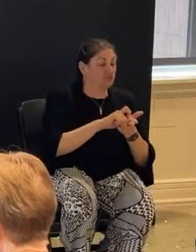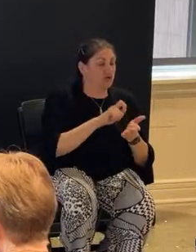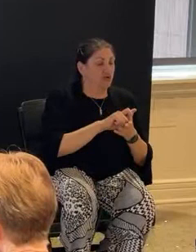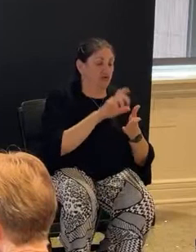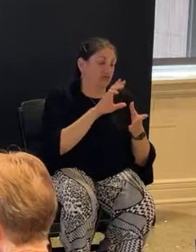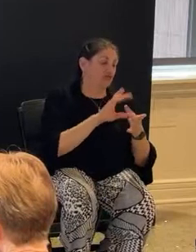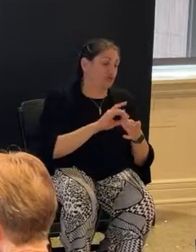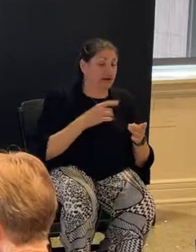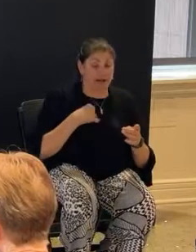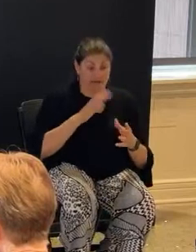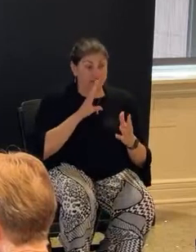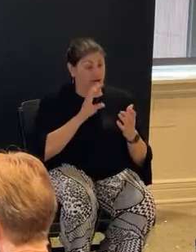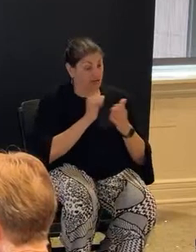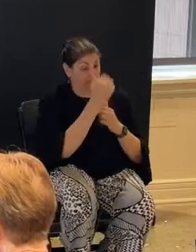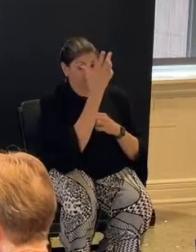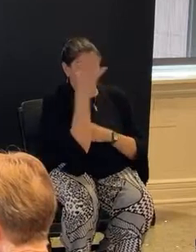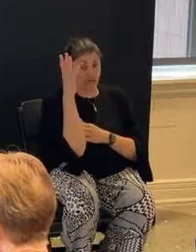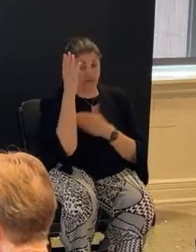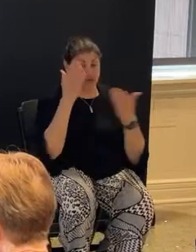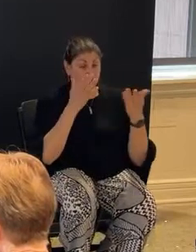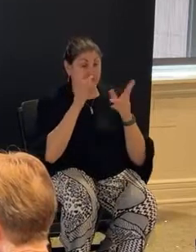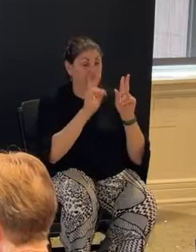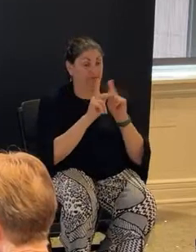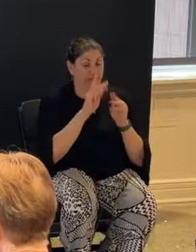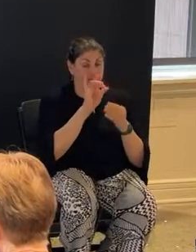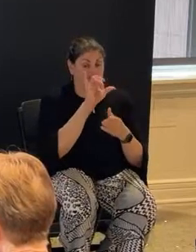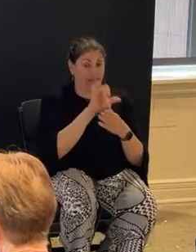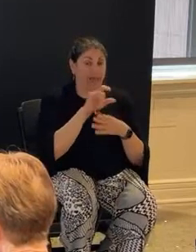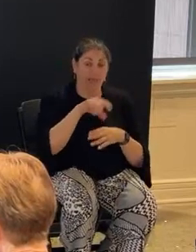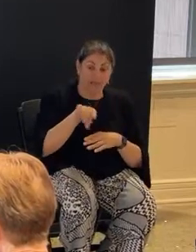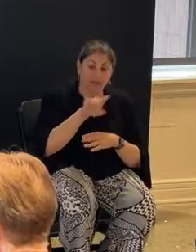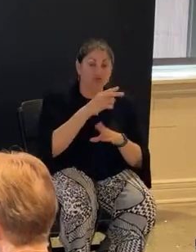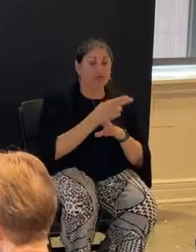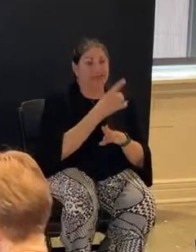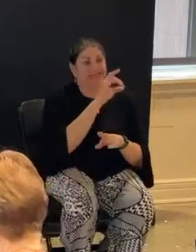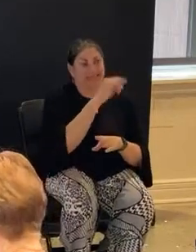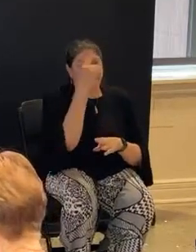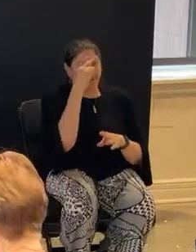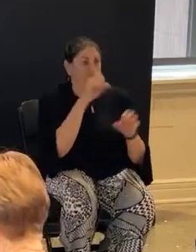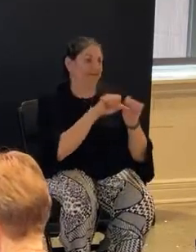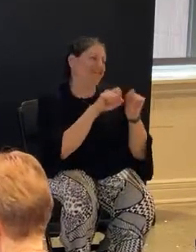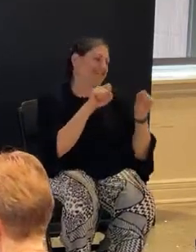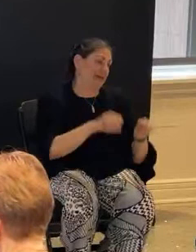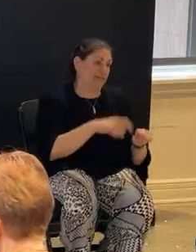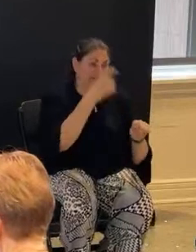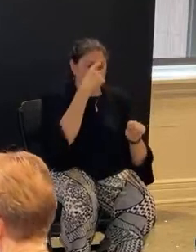this. And they're using that as kind of a template for what they would like to